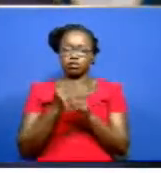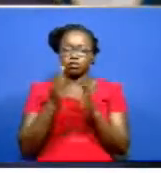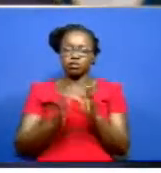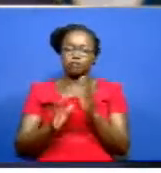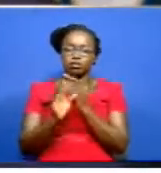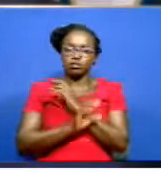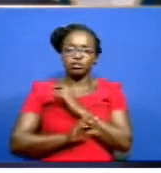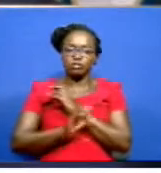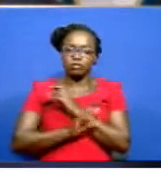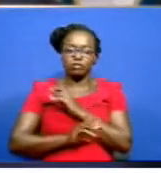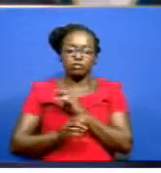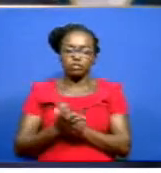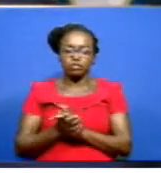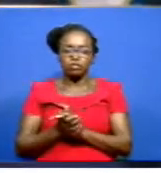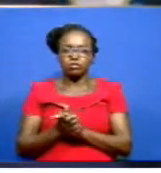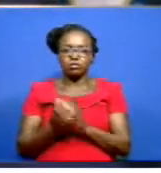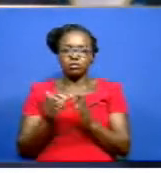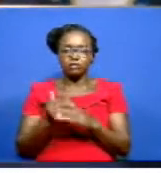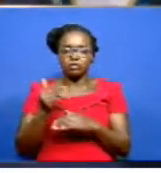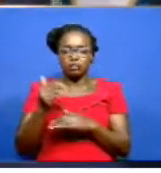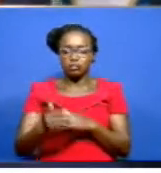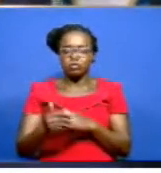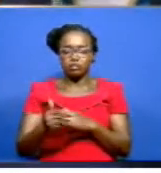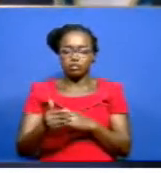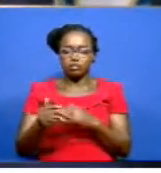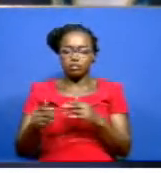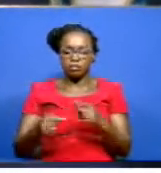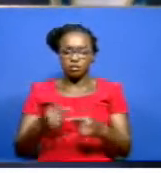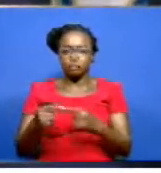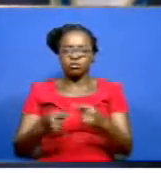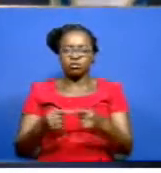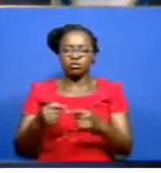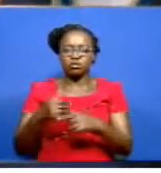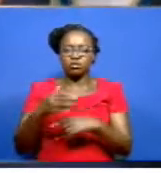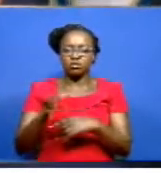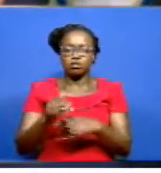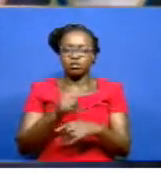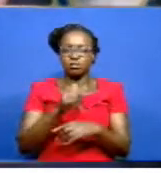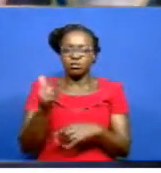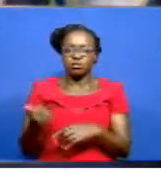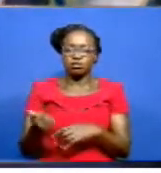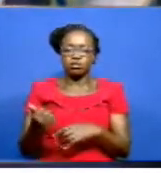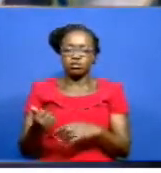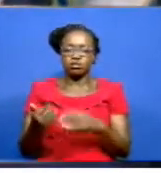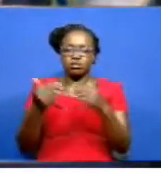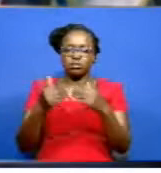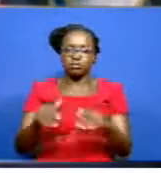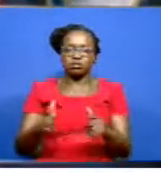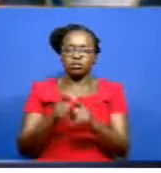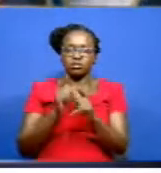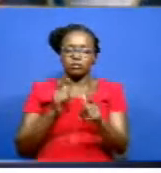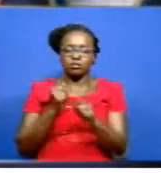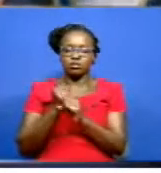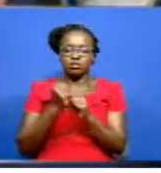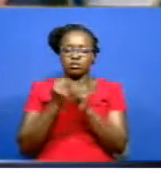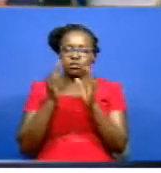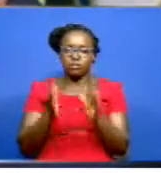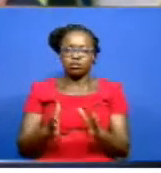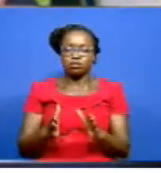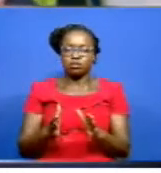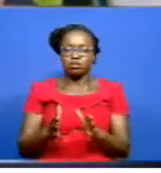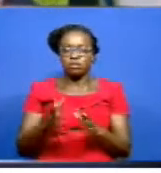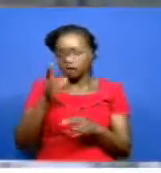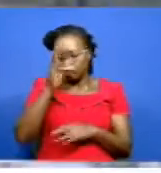country. After that, we are going to roll out to other frontline workers. We have got